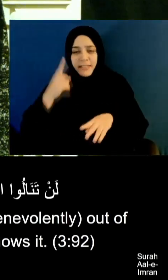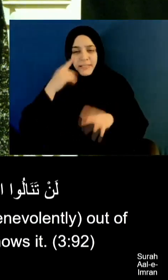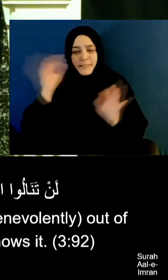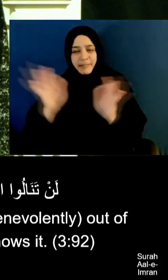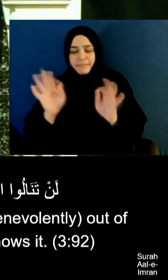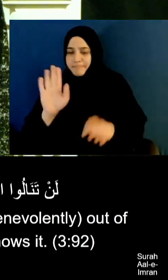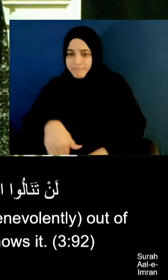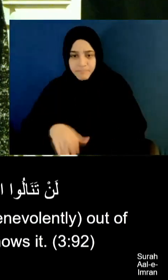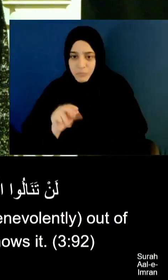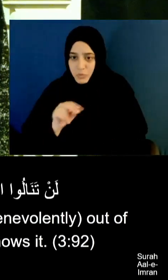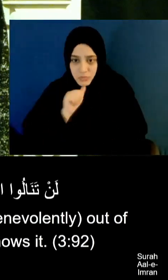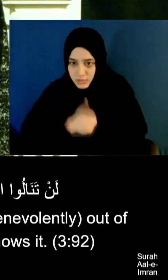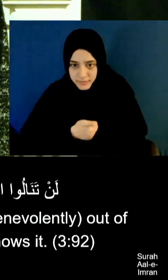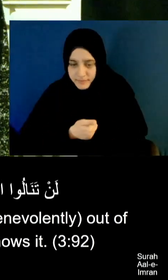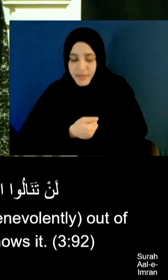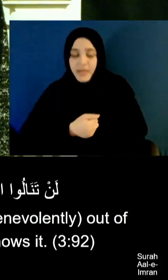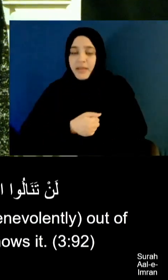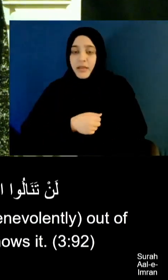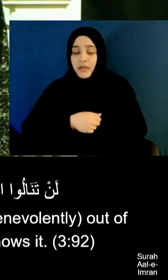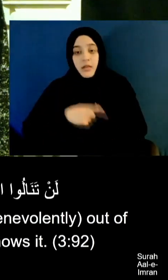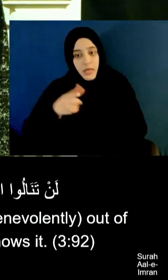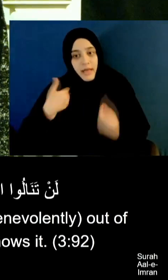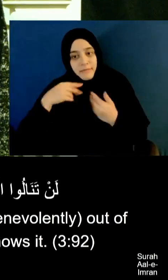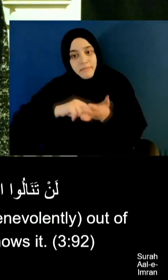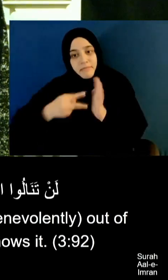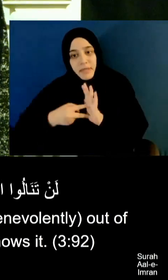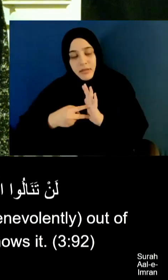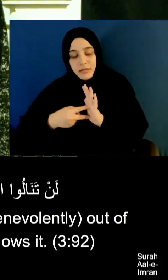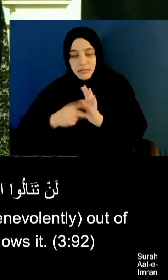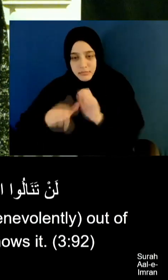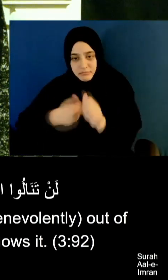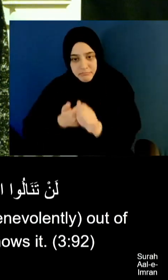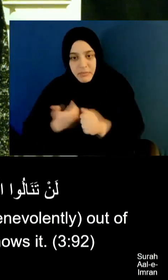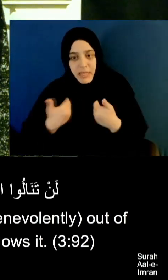a technical meaning there, not literal meaning.